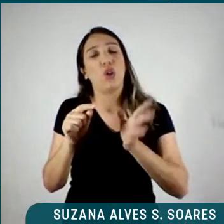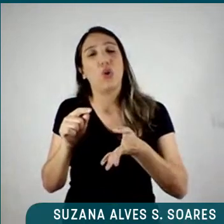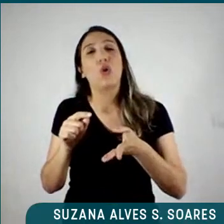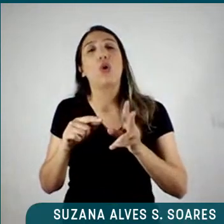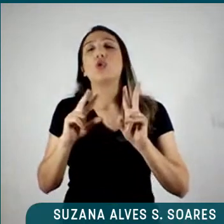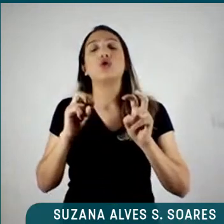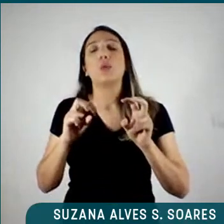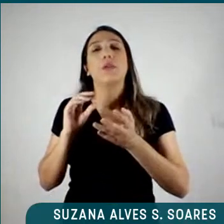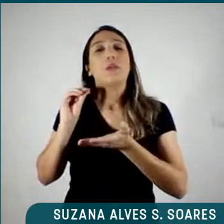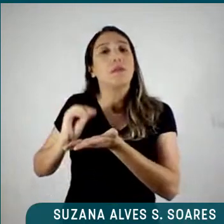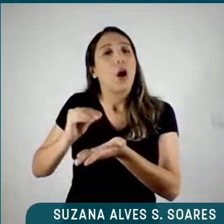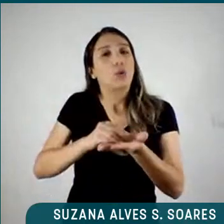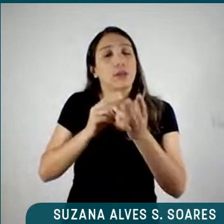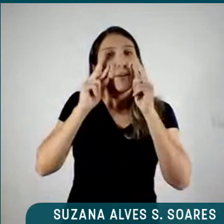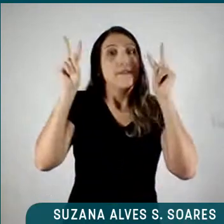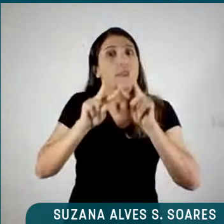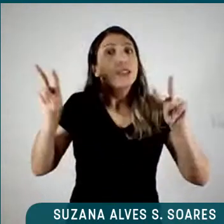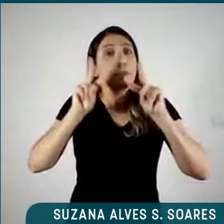about